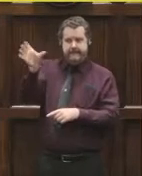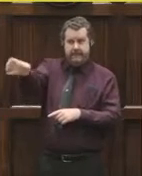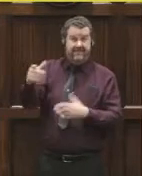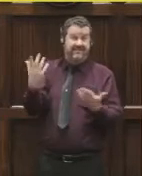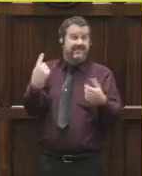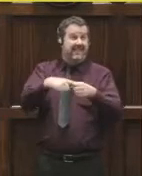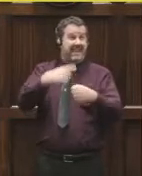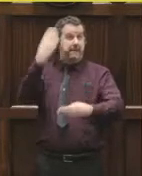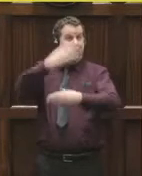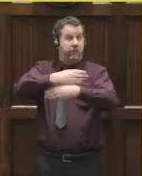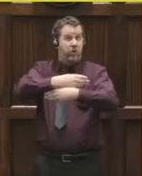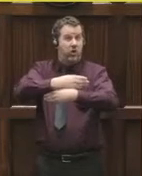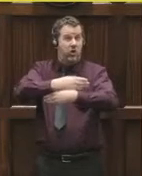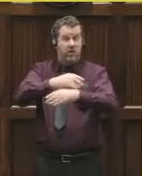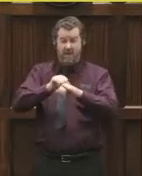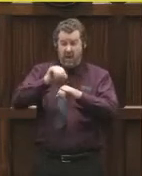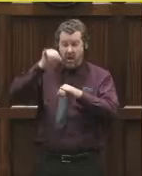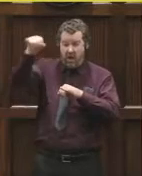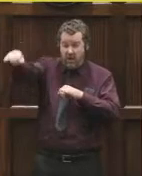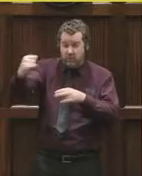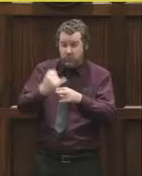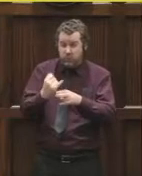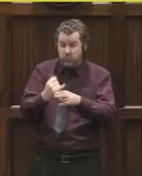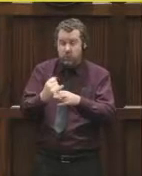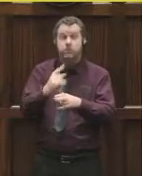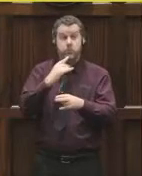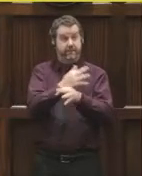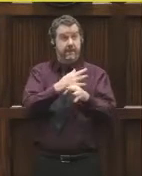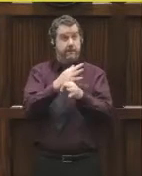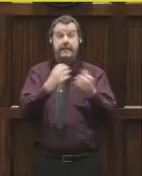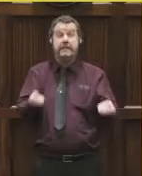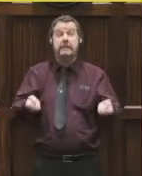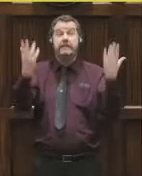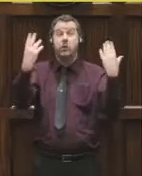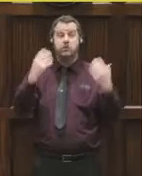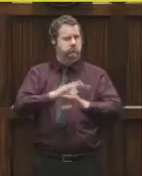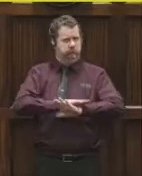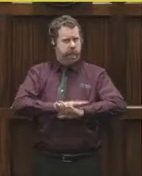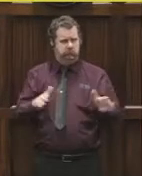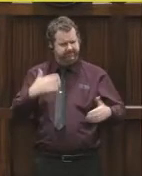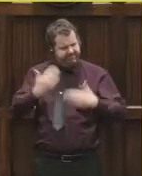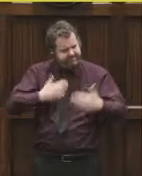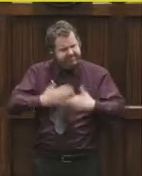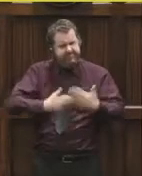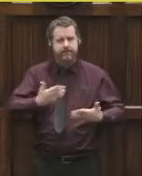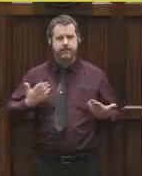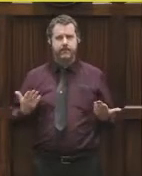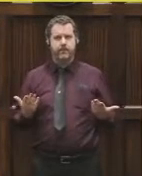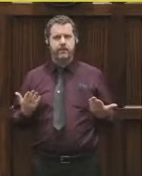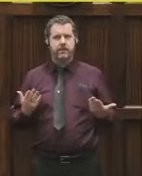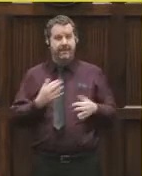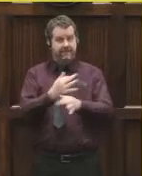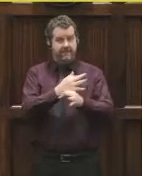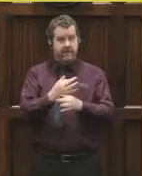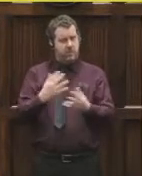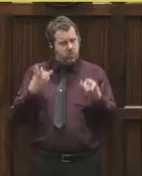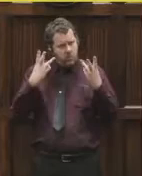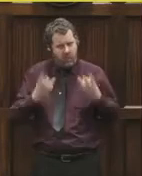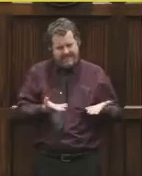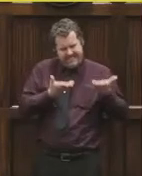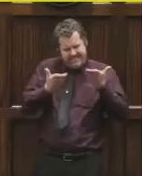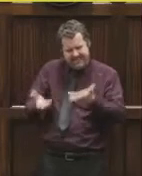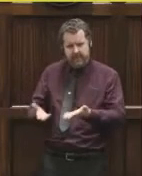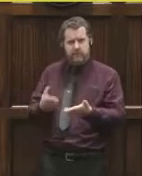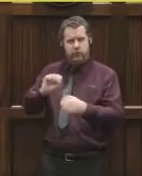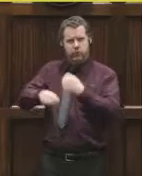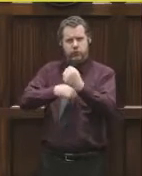that are put in front of deaf people. But his family did not give up and give up on giving their son every right to achieve